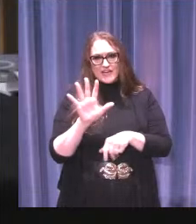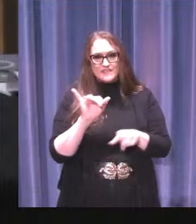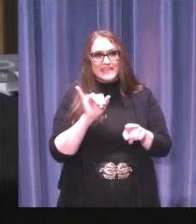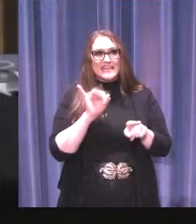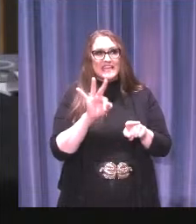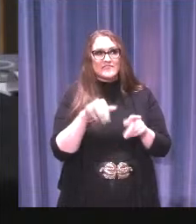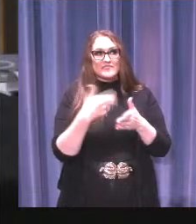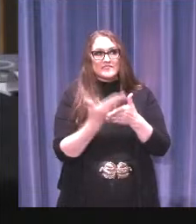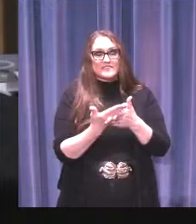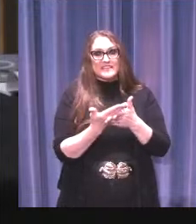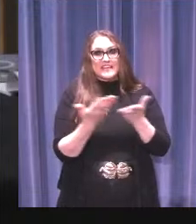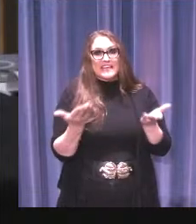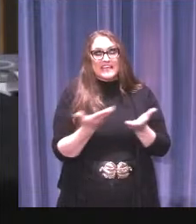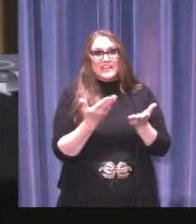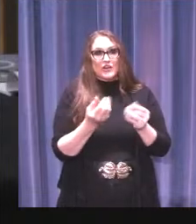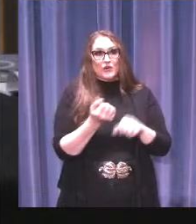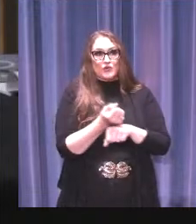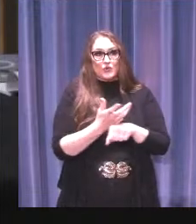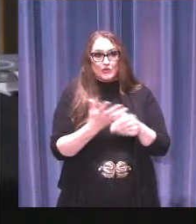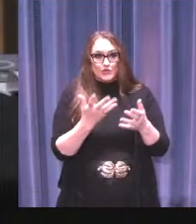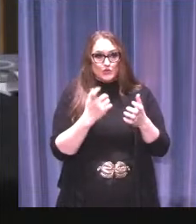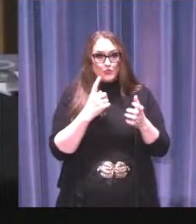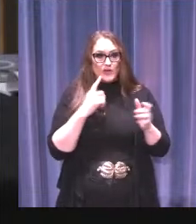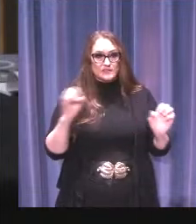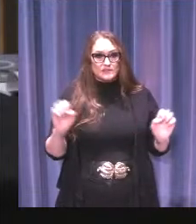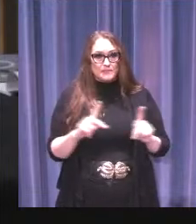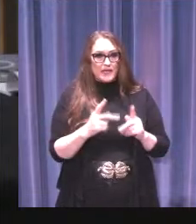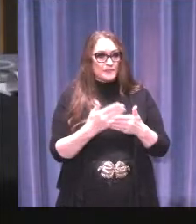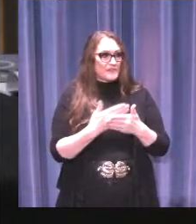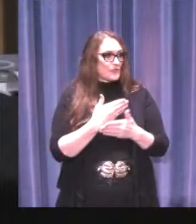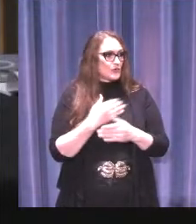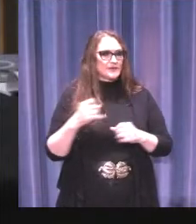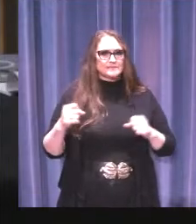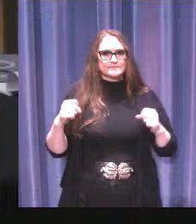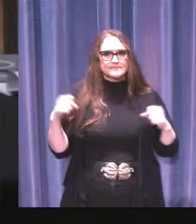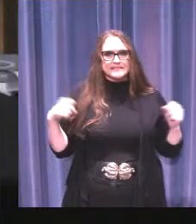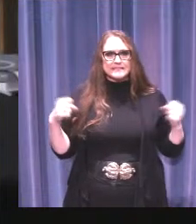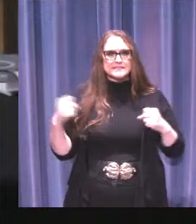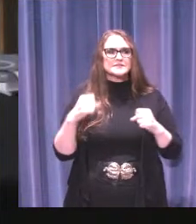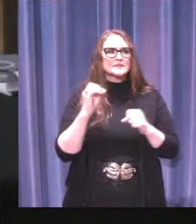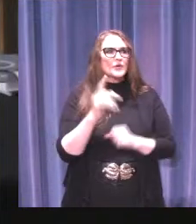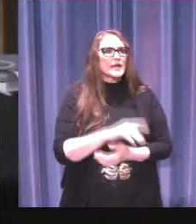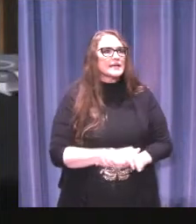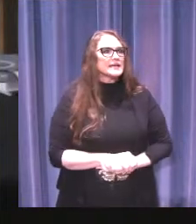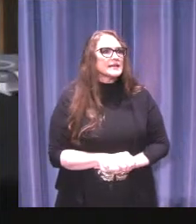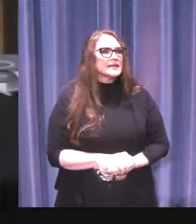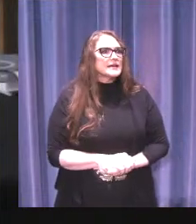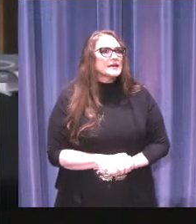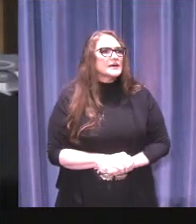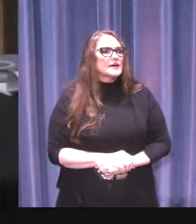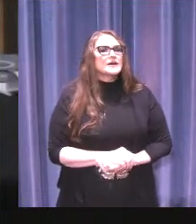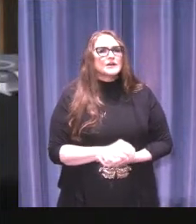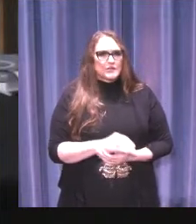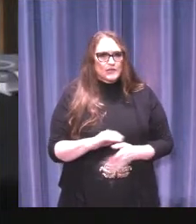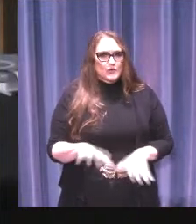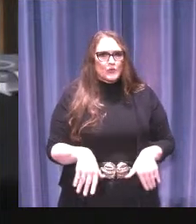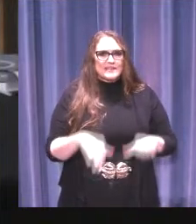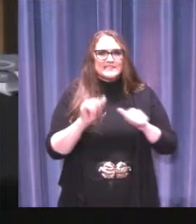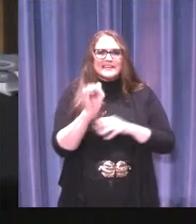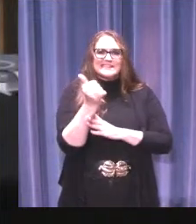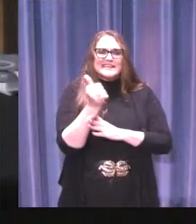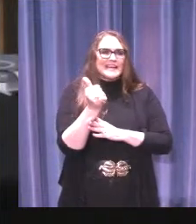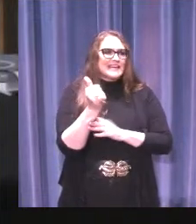here earlier, would you like to reconvene sooner? Okay, so let's take a 10